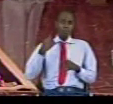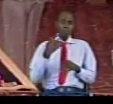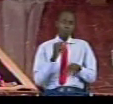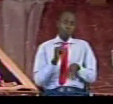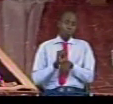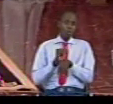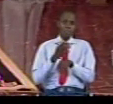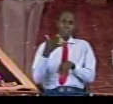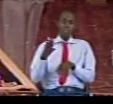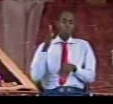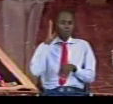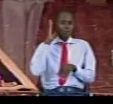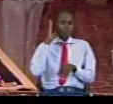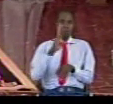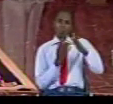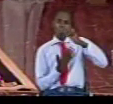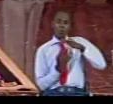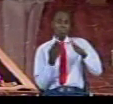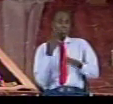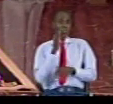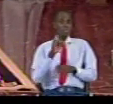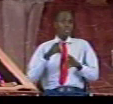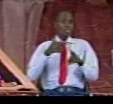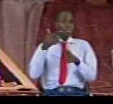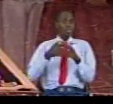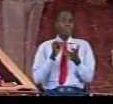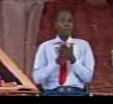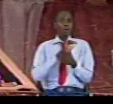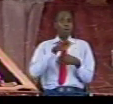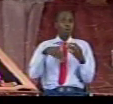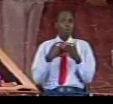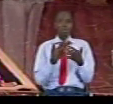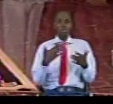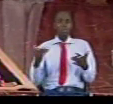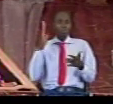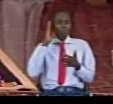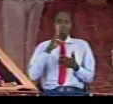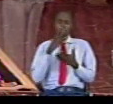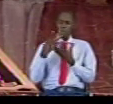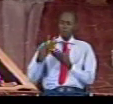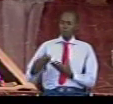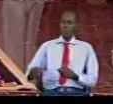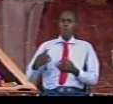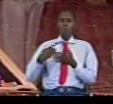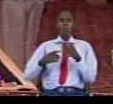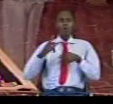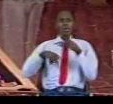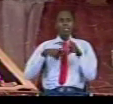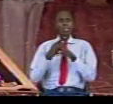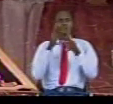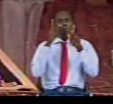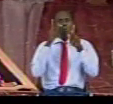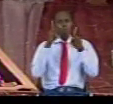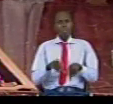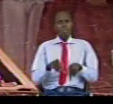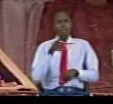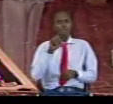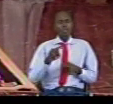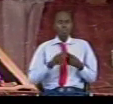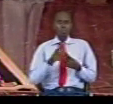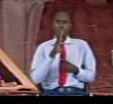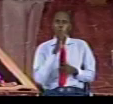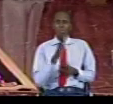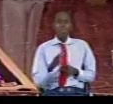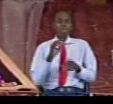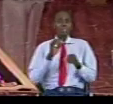up. Seeing then that all these things shall be dissolved, what manner of persons ought ye to be in